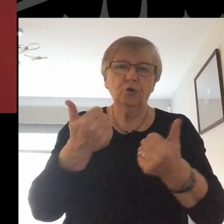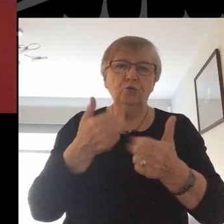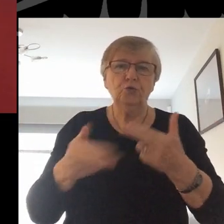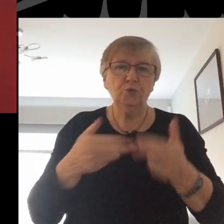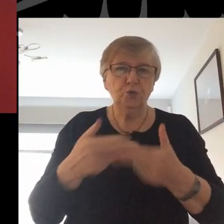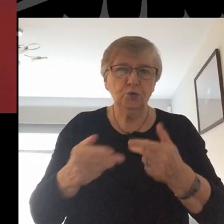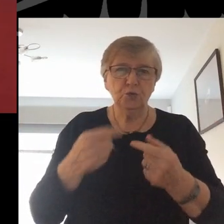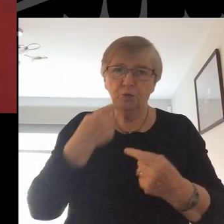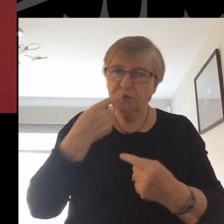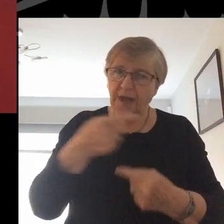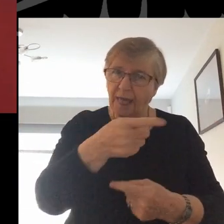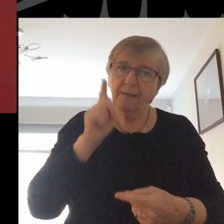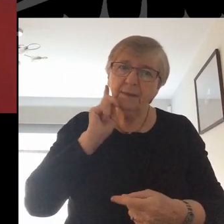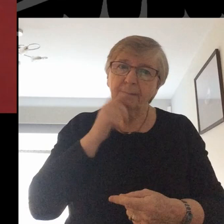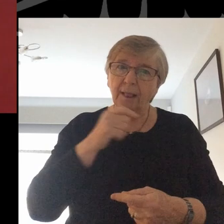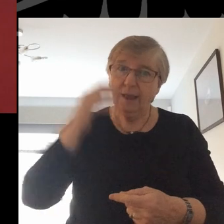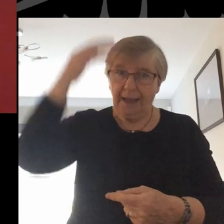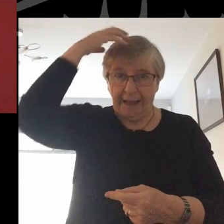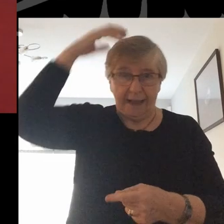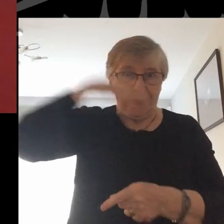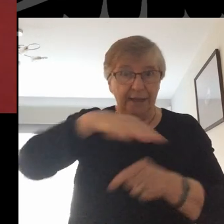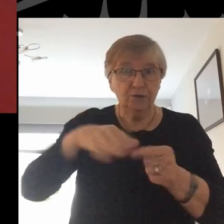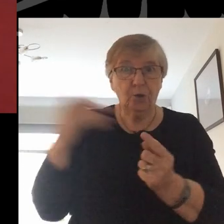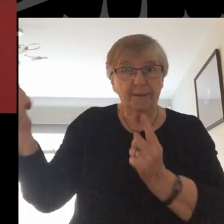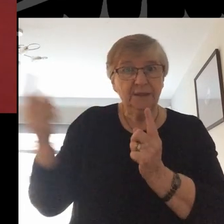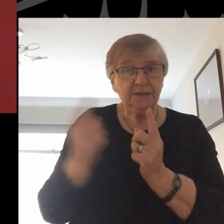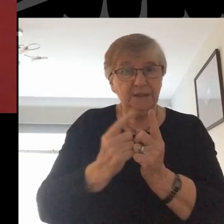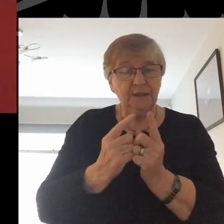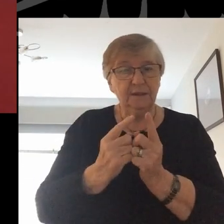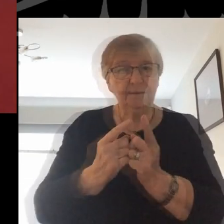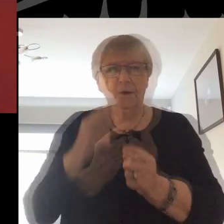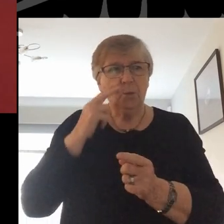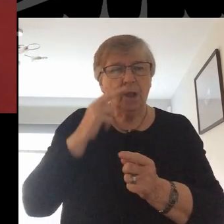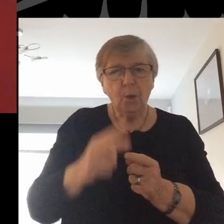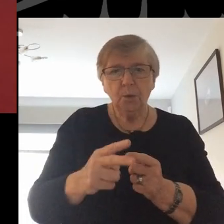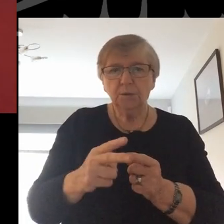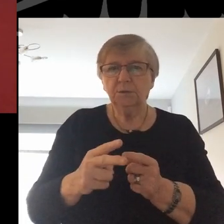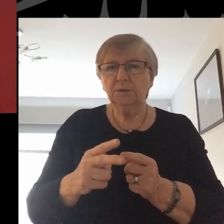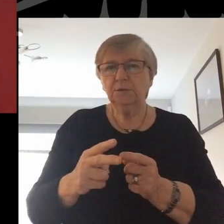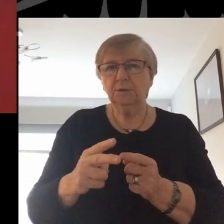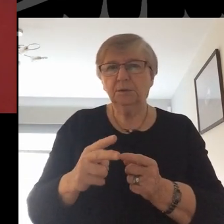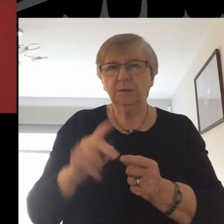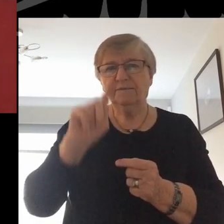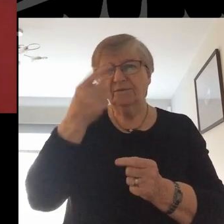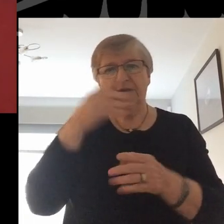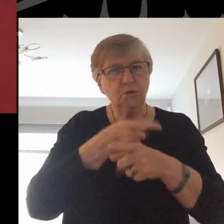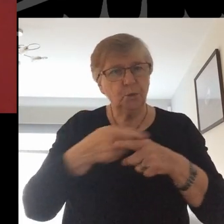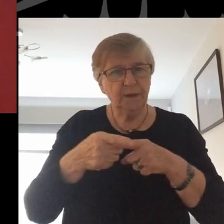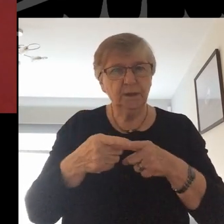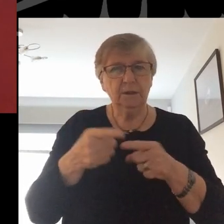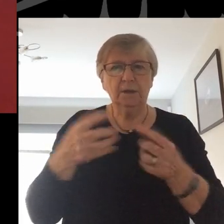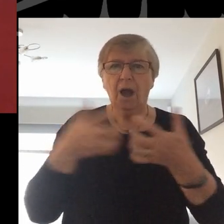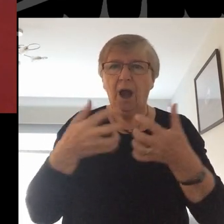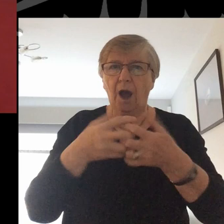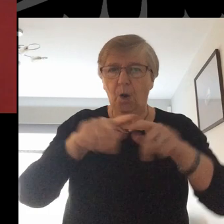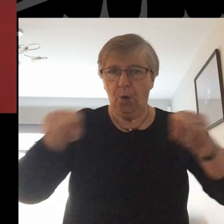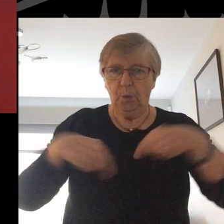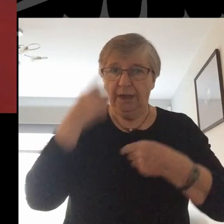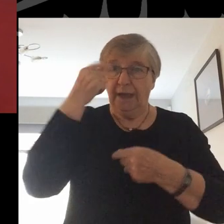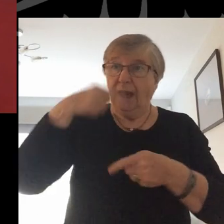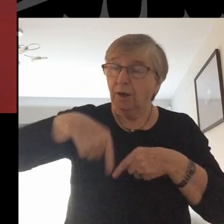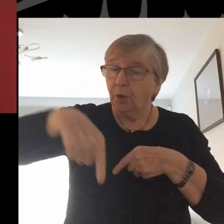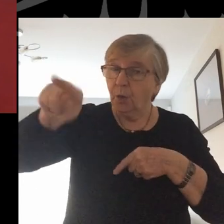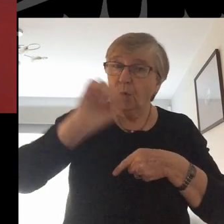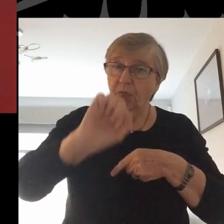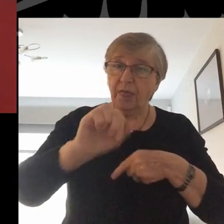near to the people around. And we looked at how, firstly, we can go into such a work,